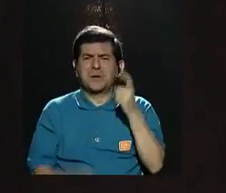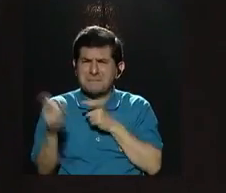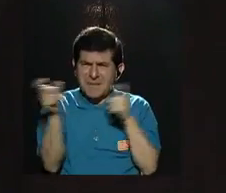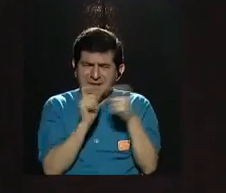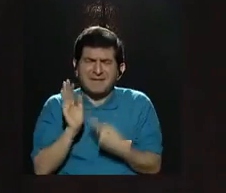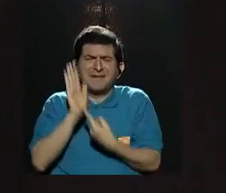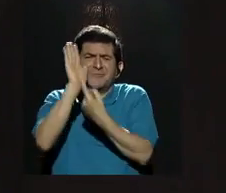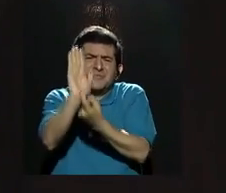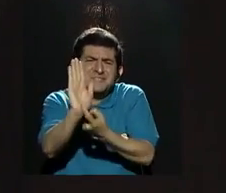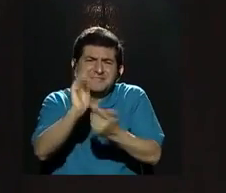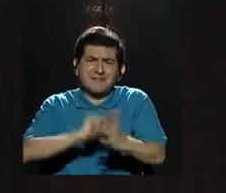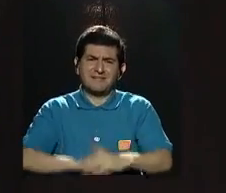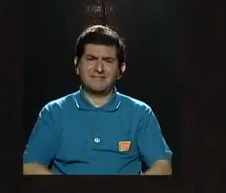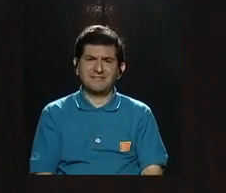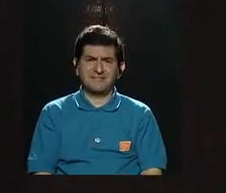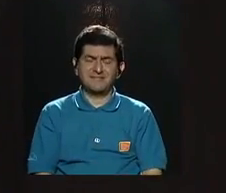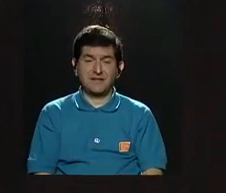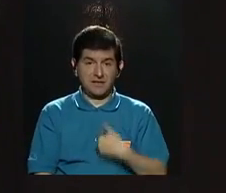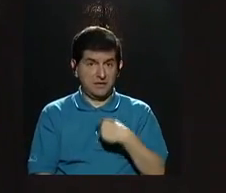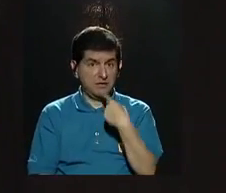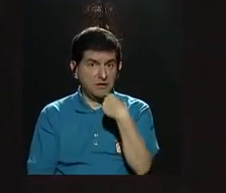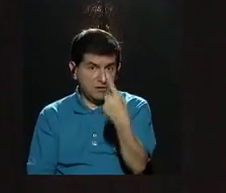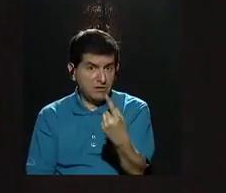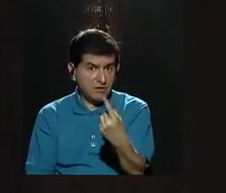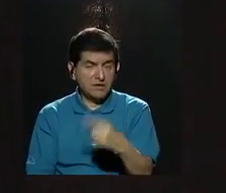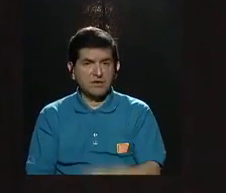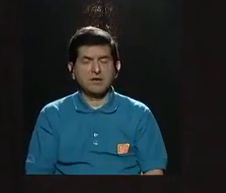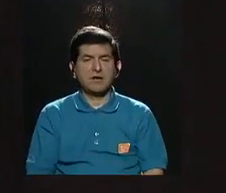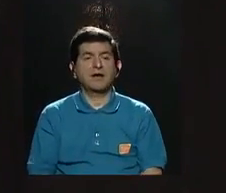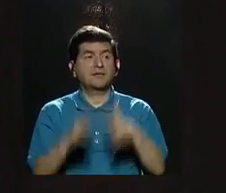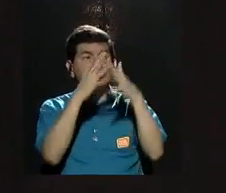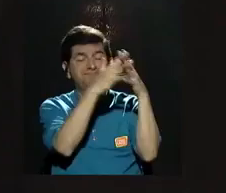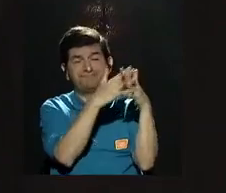And I should perhaps say that in the US,